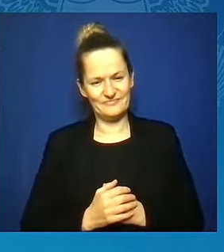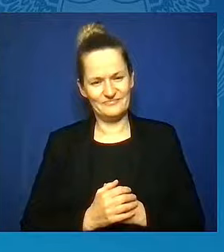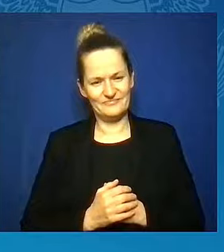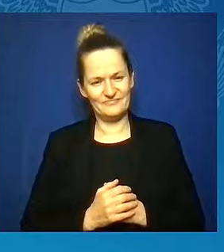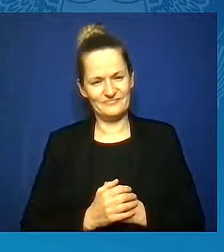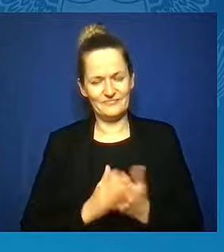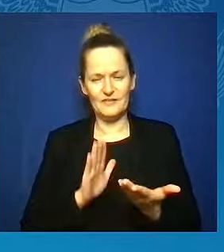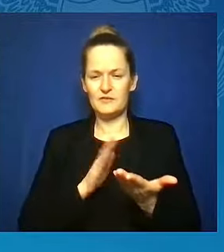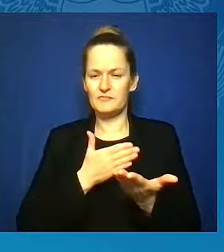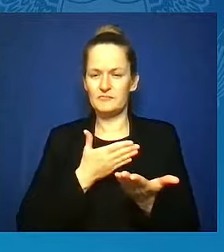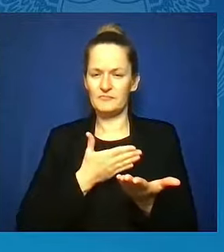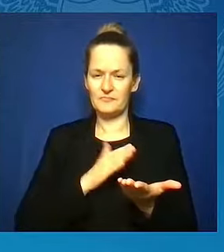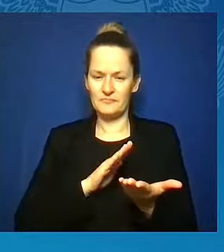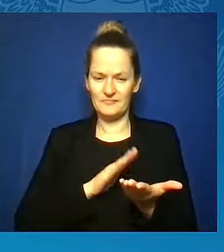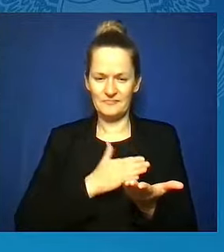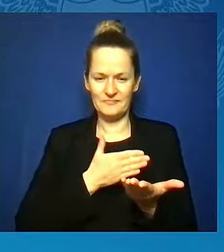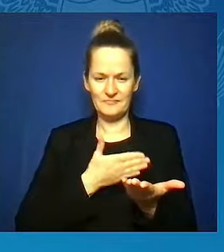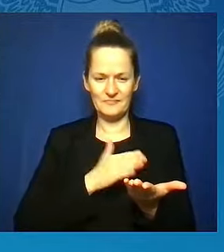Thank you.